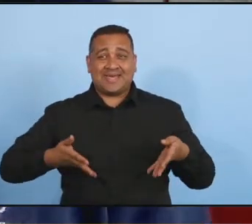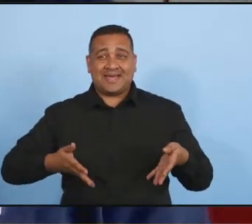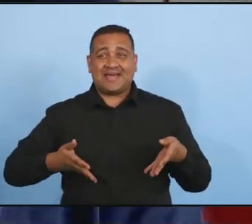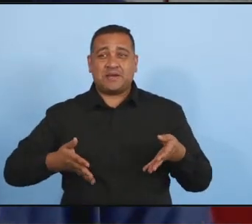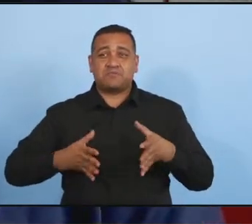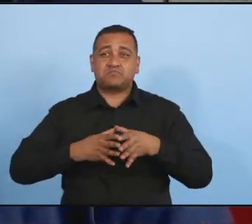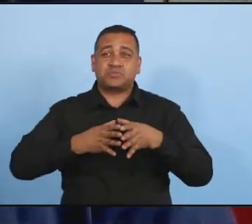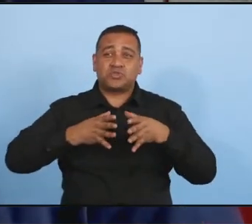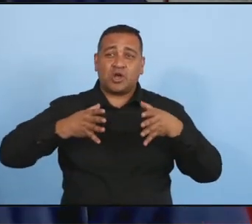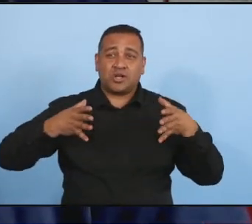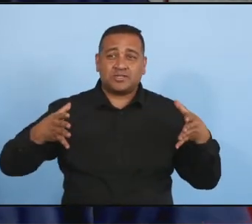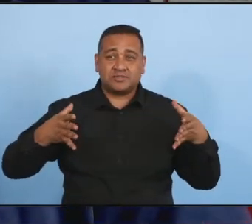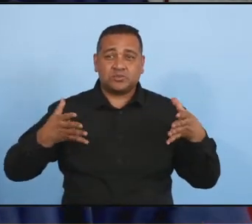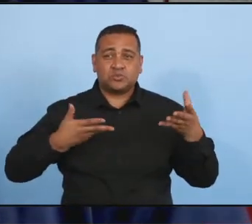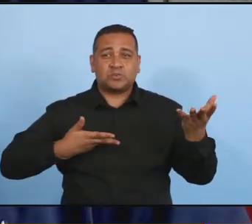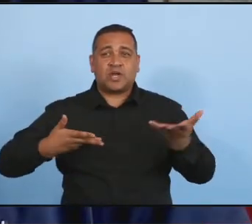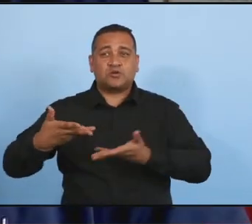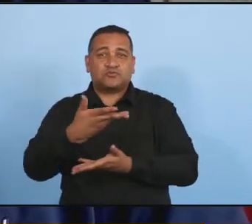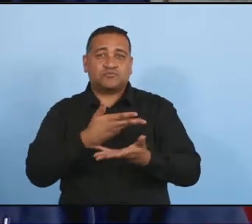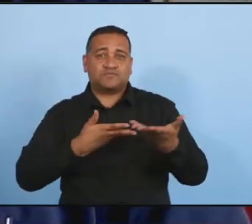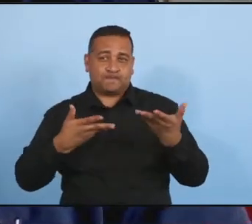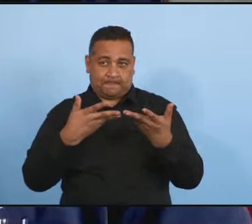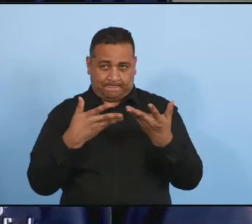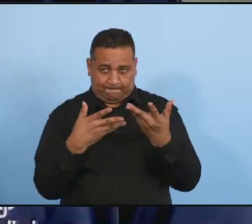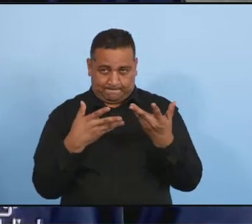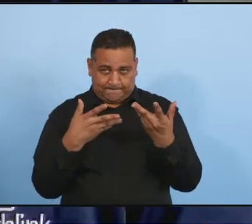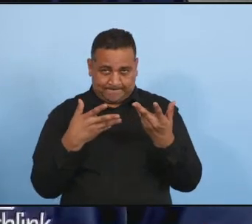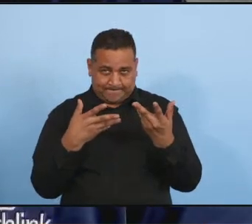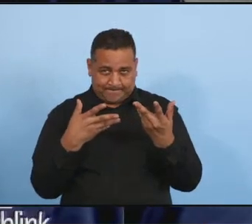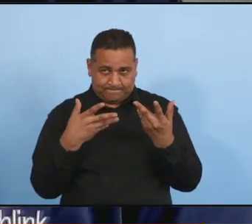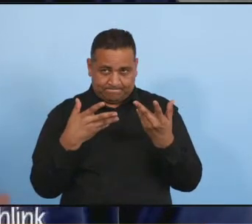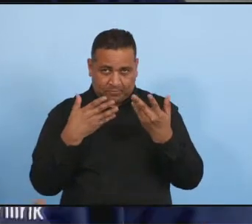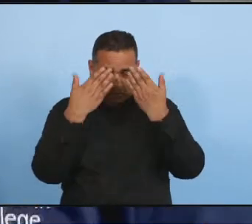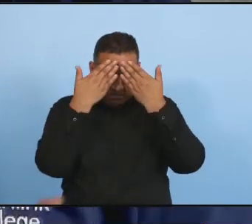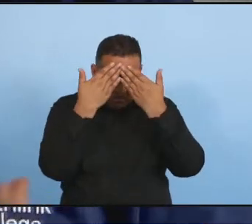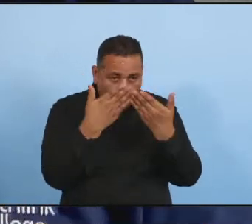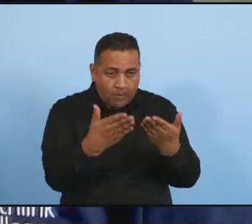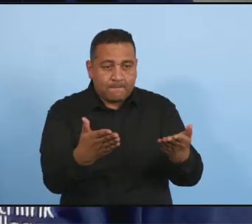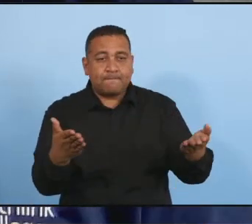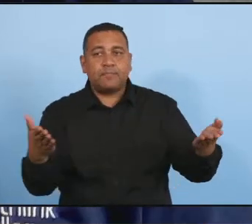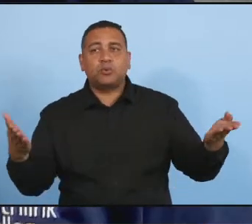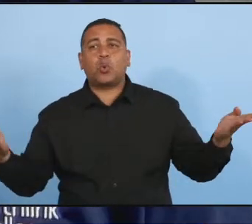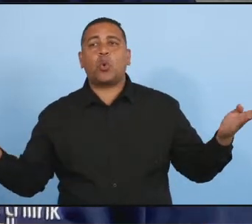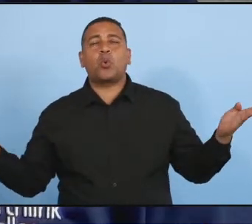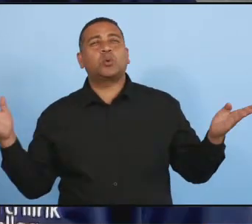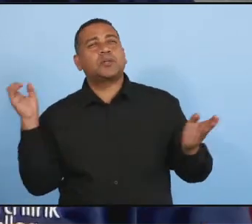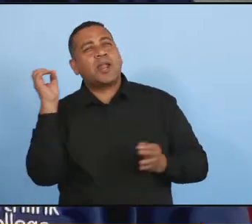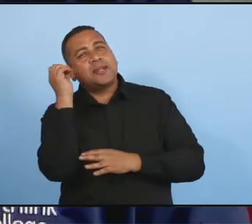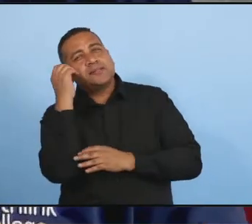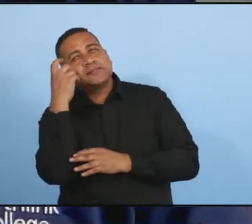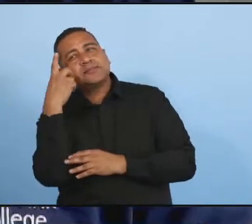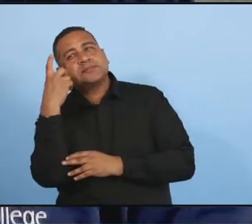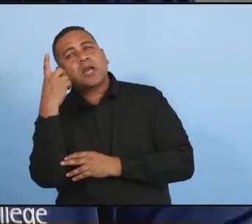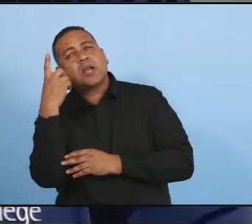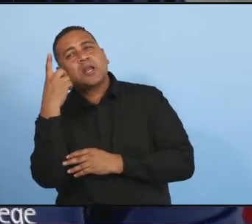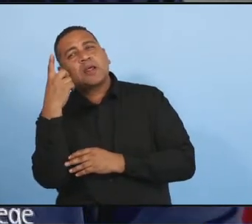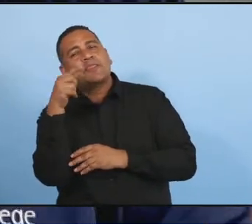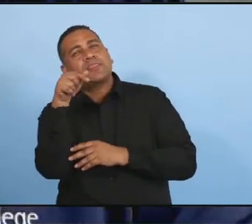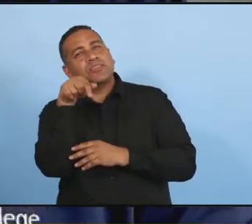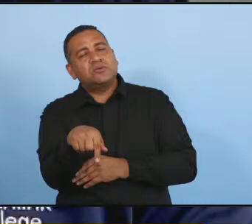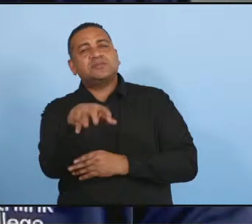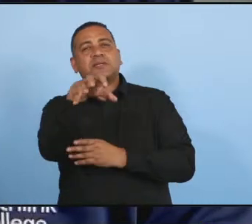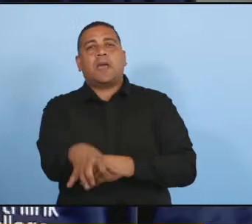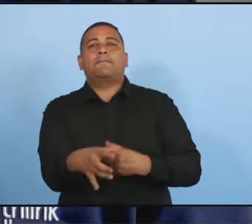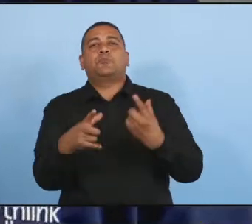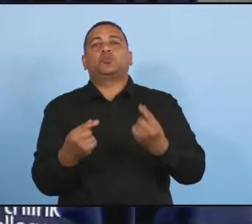have spoken about, and we kind of got a broad sense of what happens here at the Wingfield campus. And as you